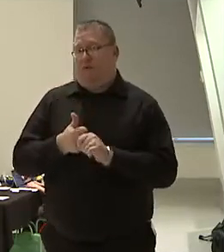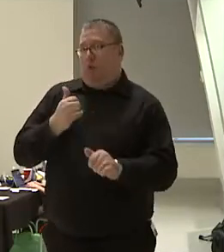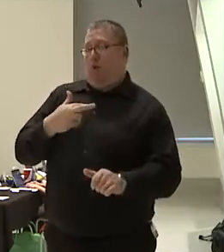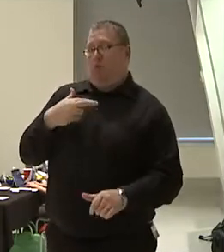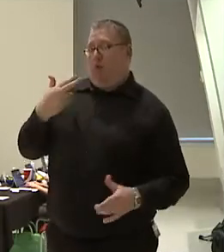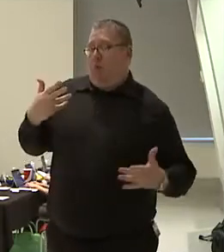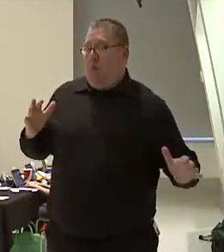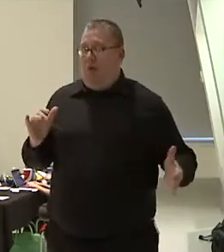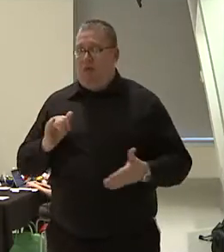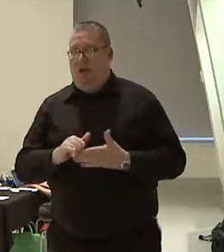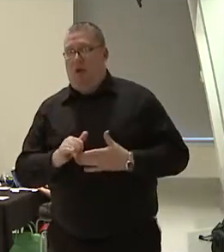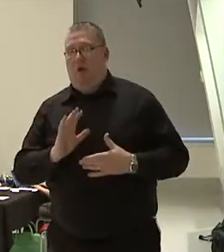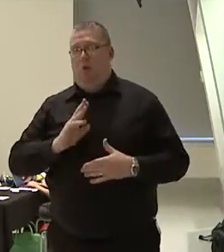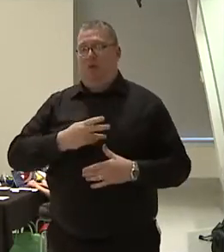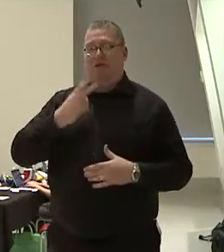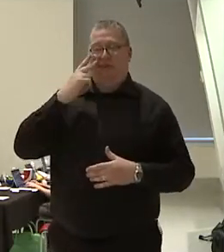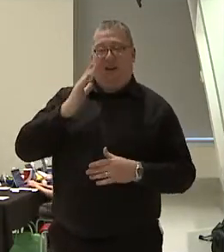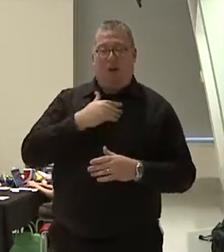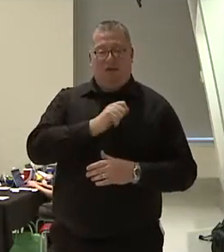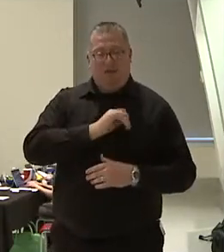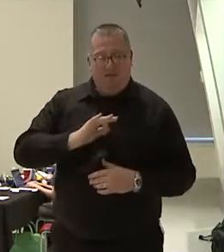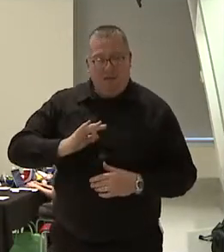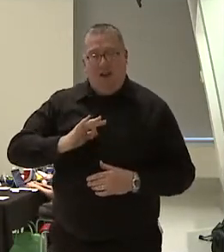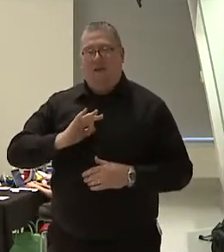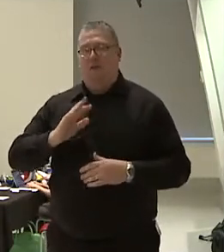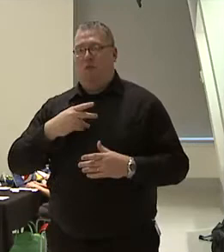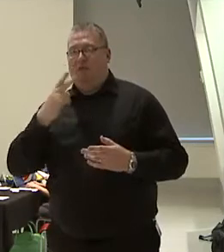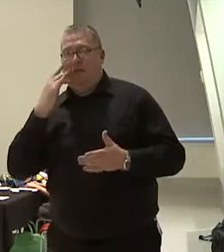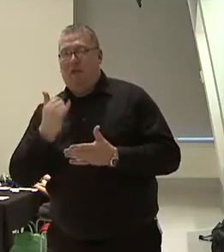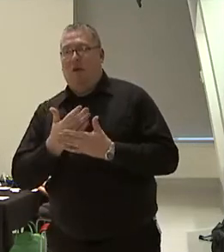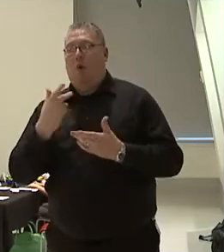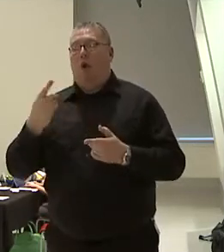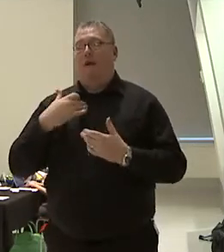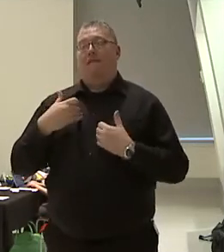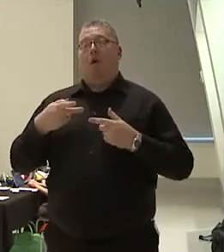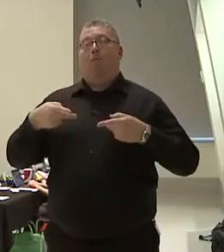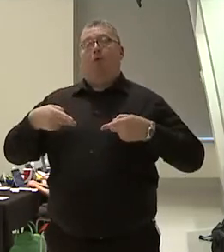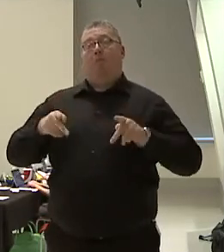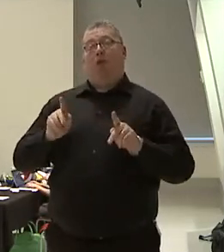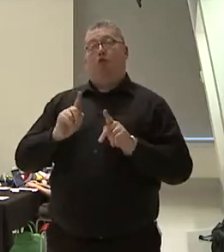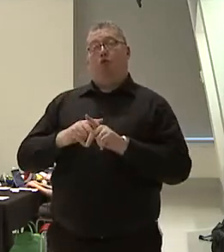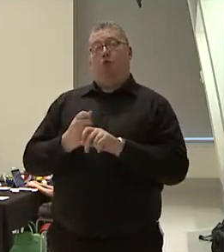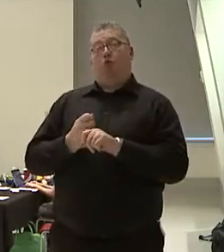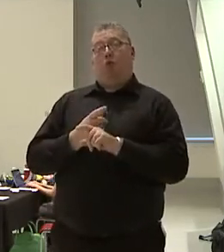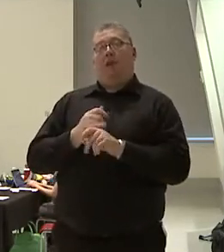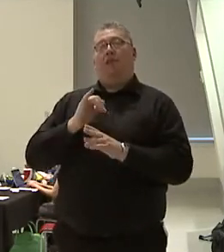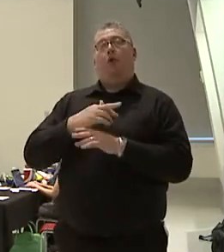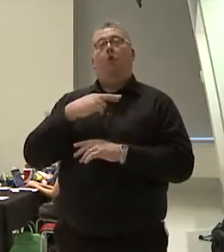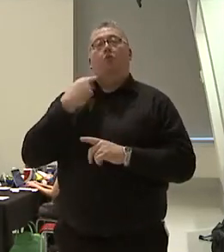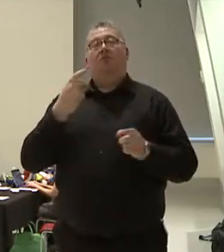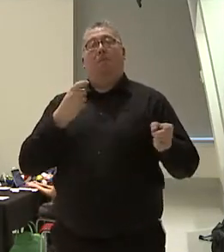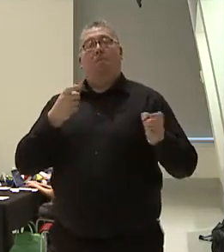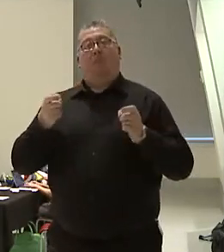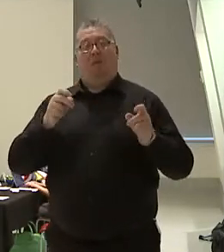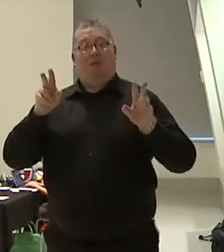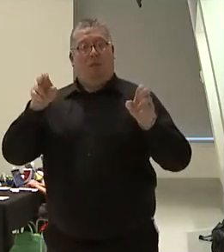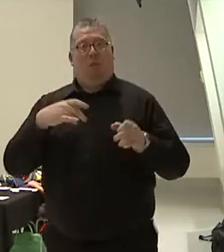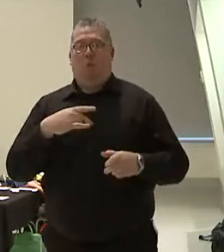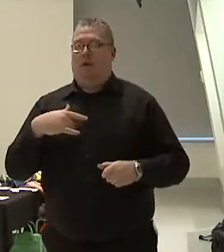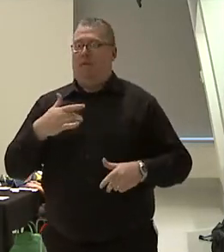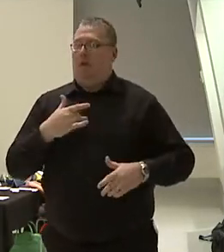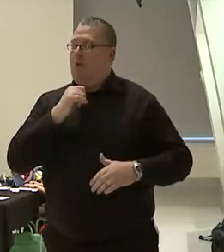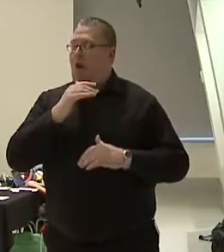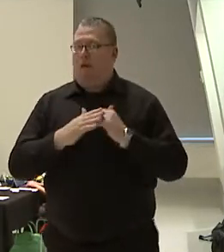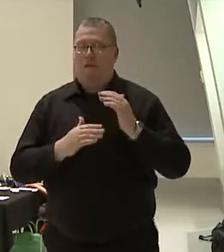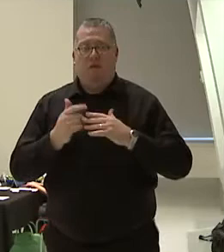a bunch of your line staff and your sworn officers permission to tweet is a risk management issue that's very, very uncomfortable for a lot of